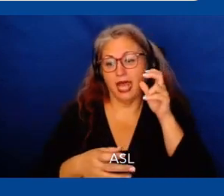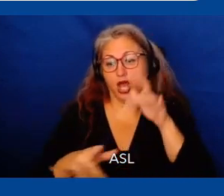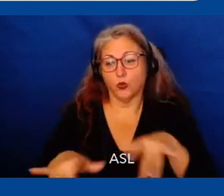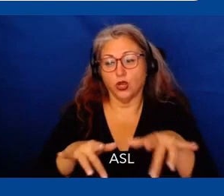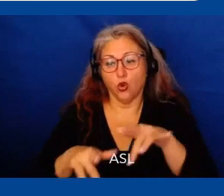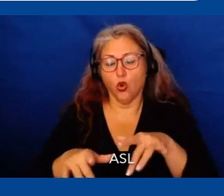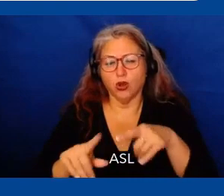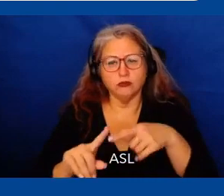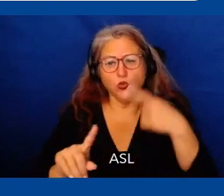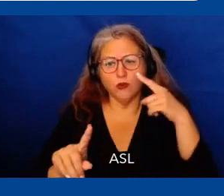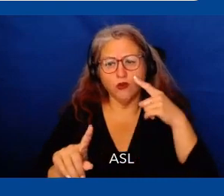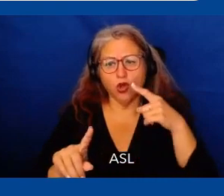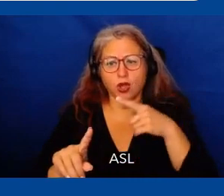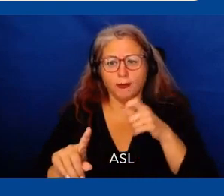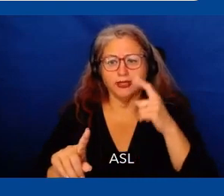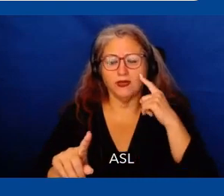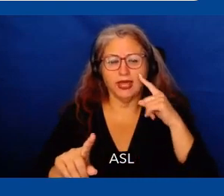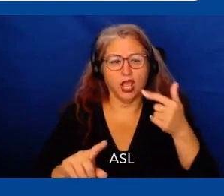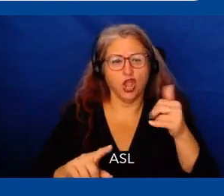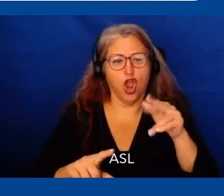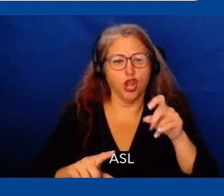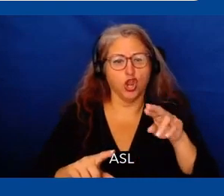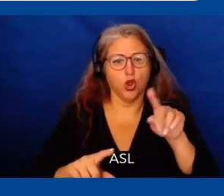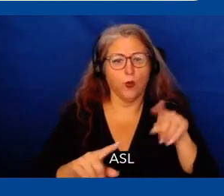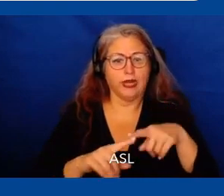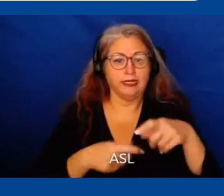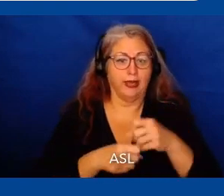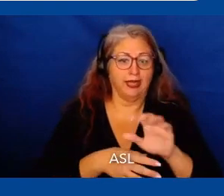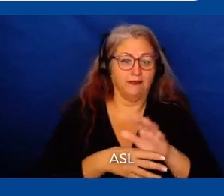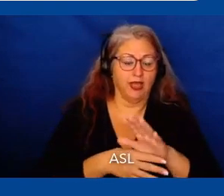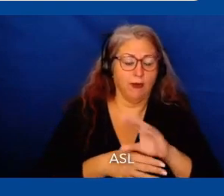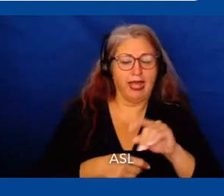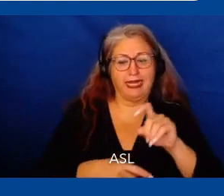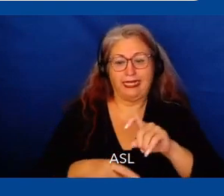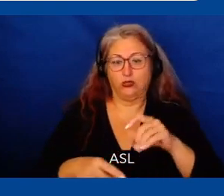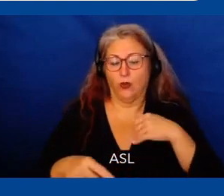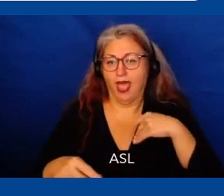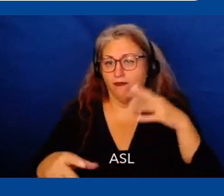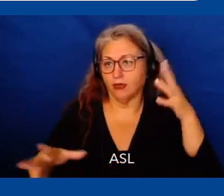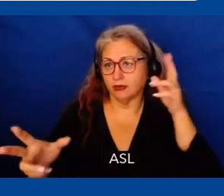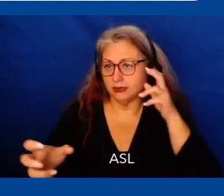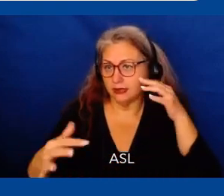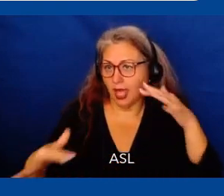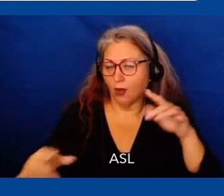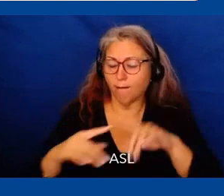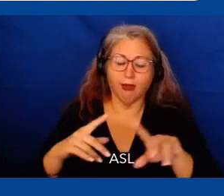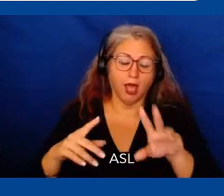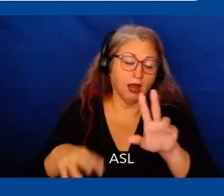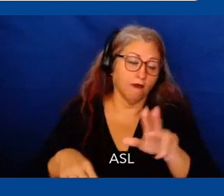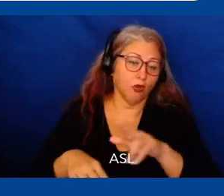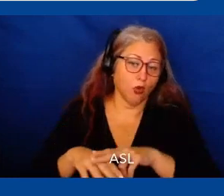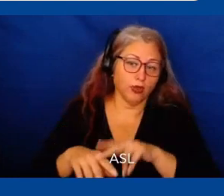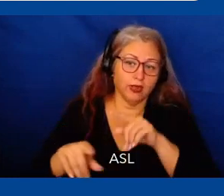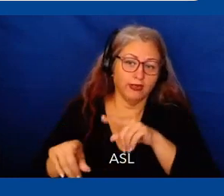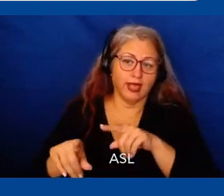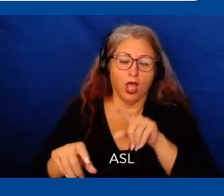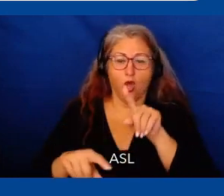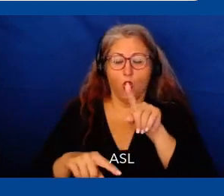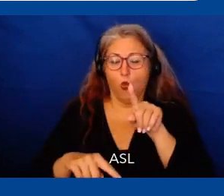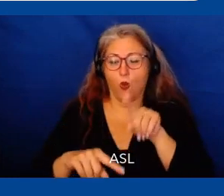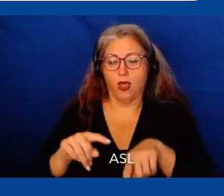was because Gardner was making that film and needed the sound. Of course, because they couldn't